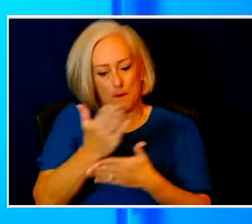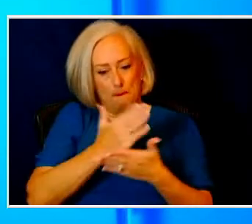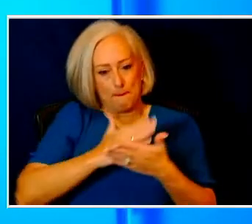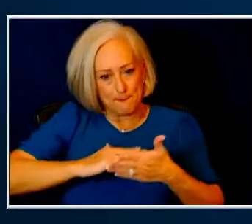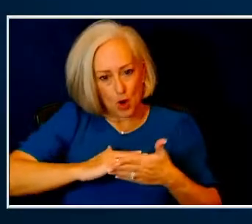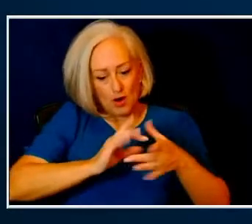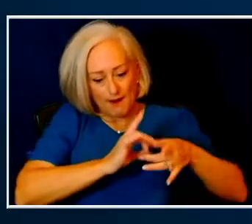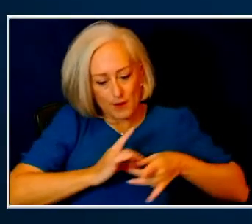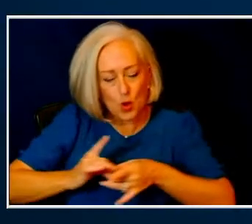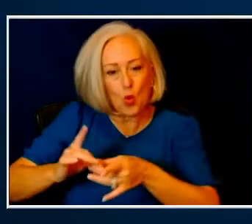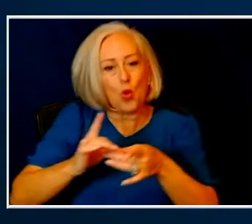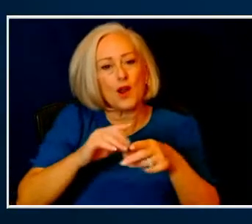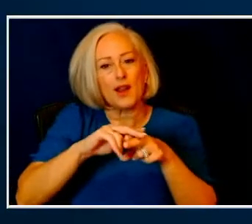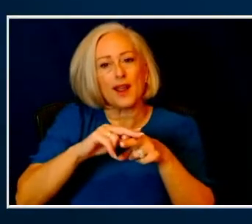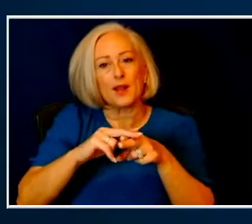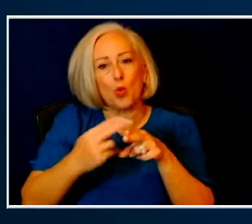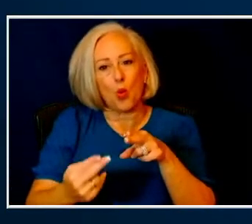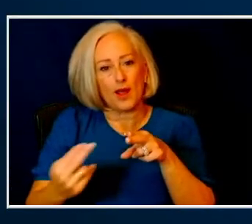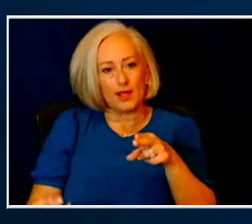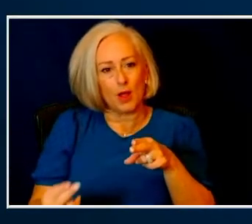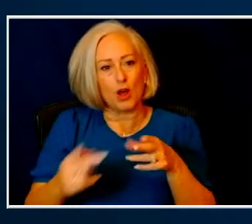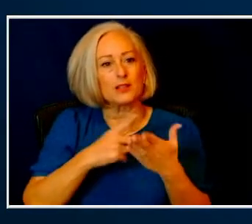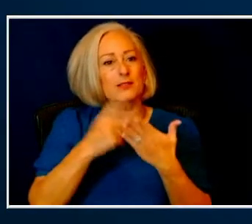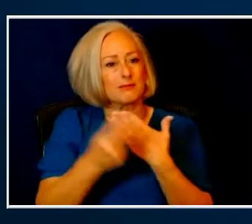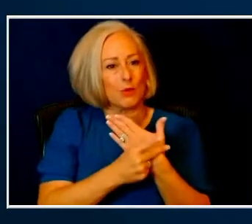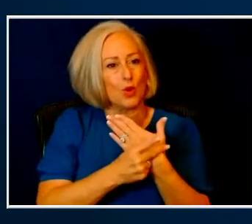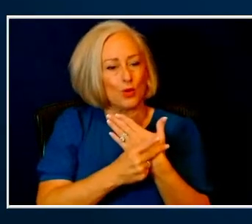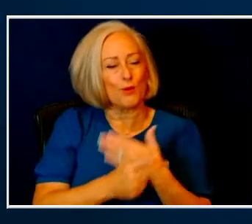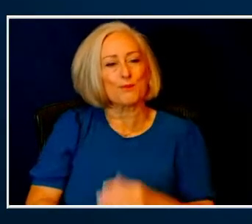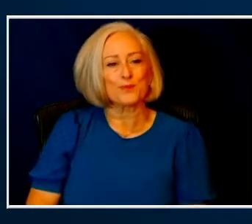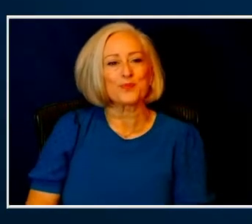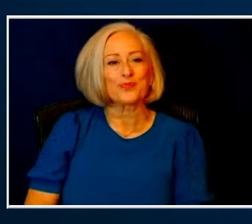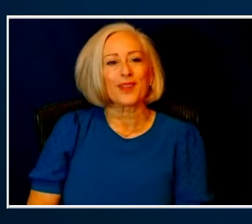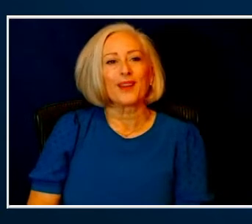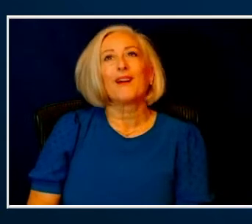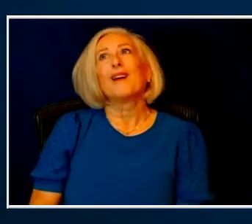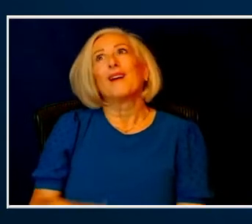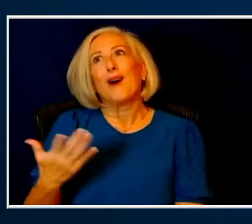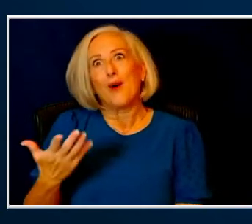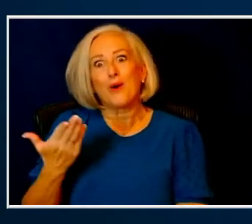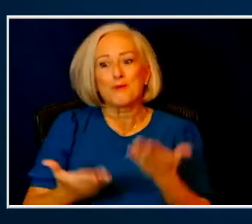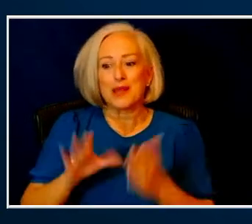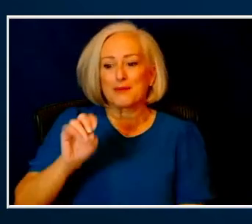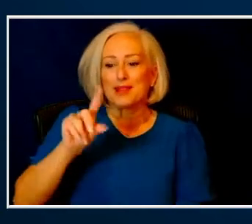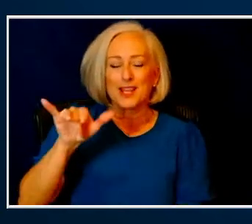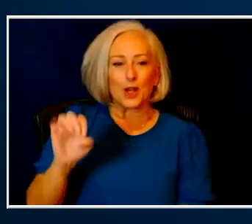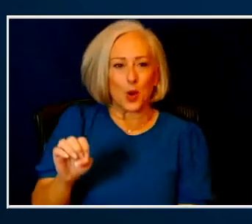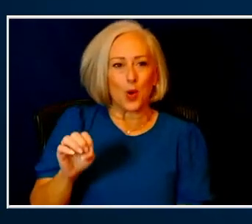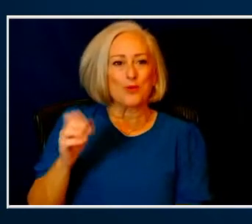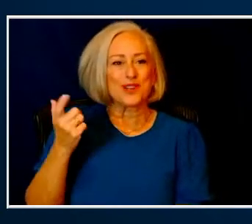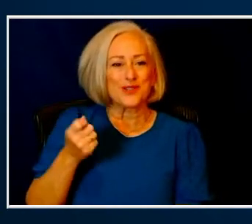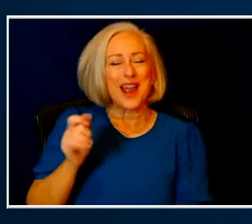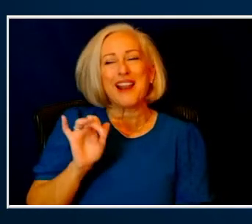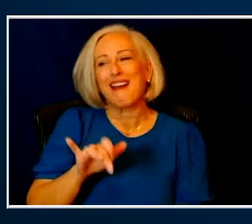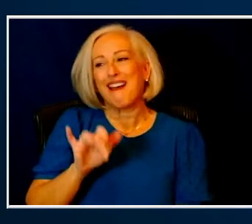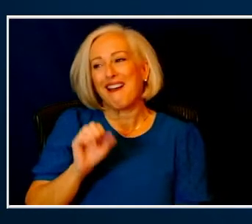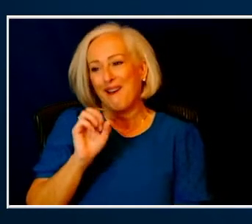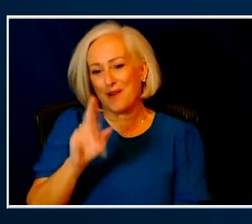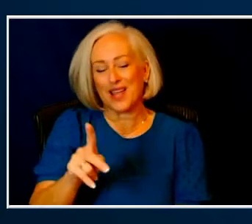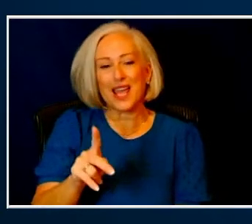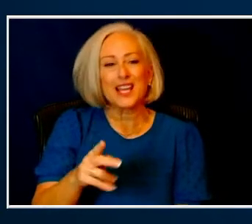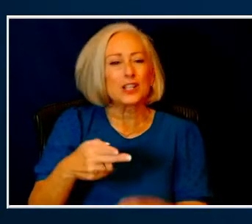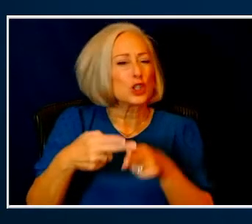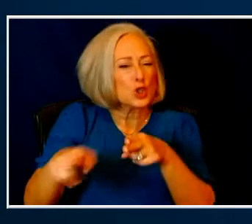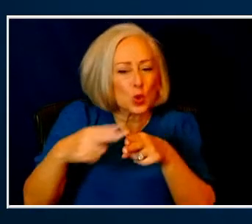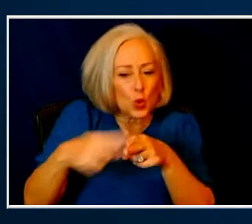loss program. All right, so maybe this $12 million COBRA grant, or COBRA grant. Okay, so Steve, just real quickly, we didn't do this earlier, but